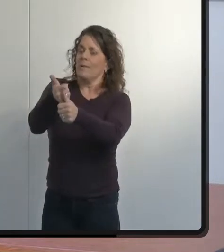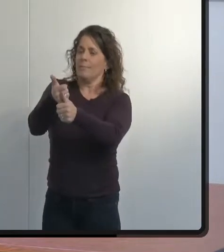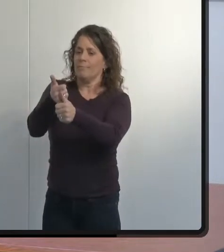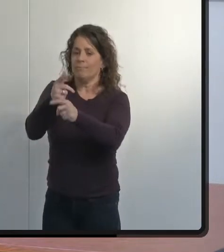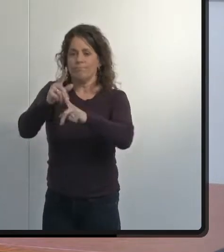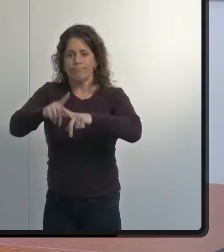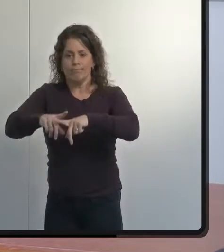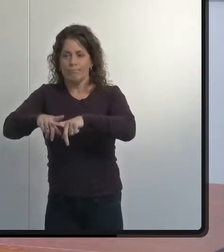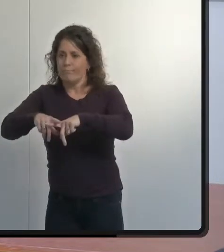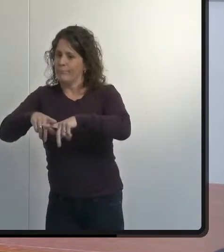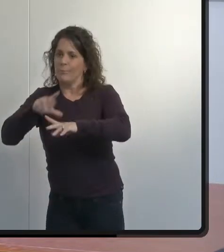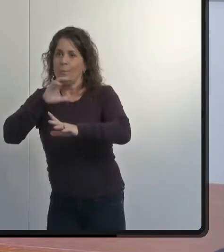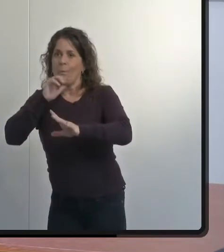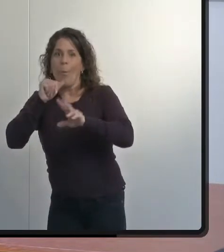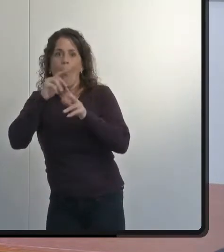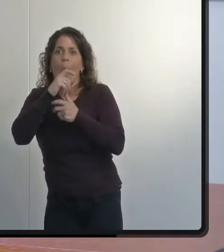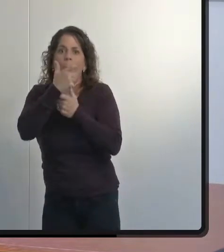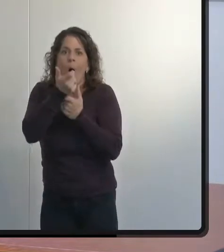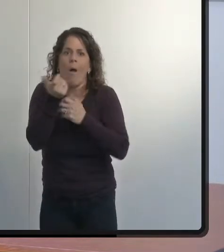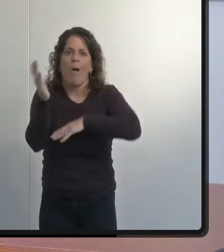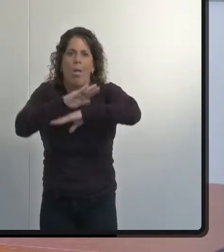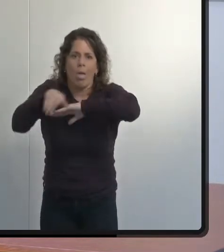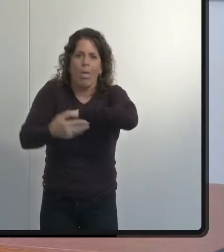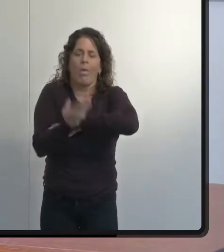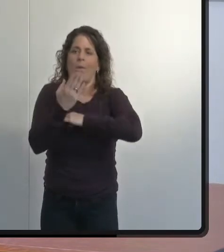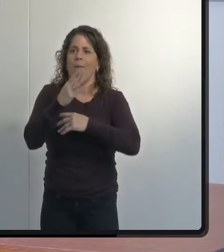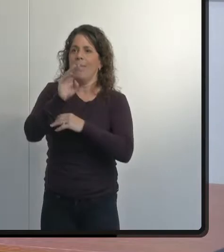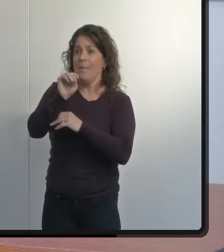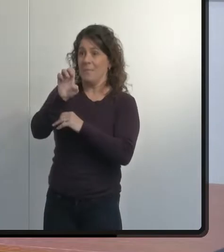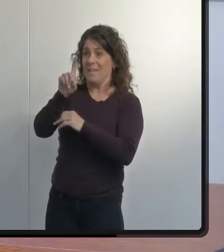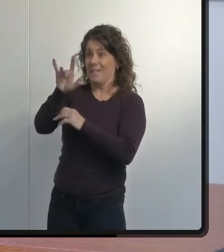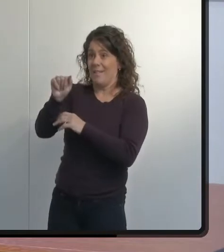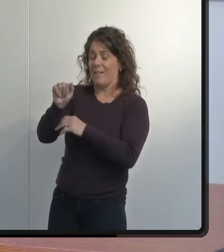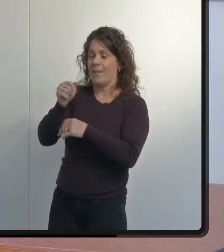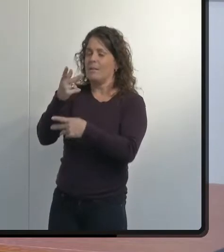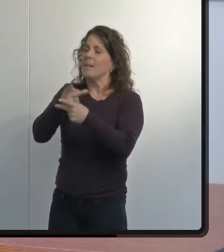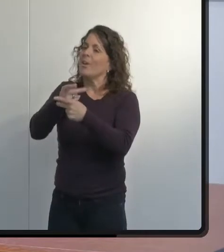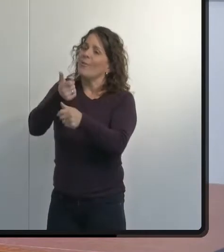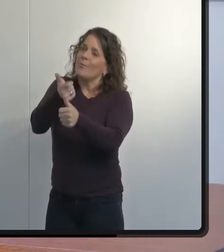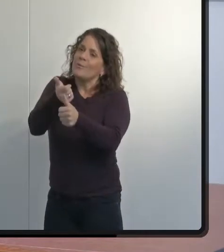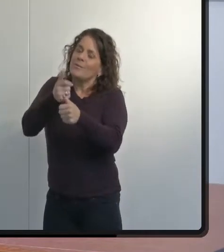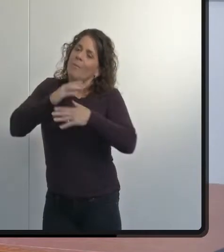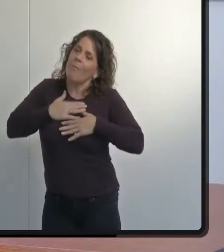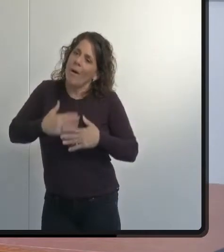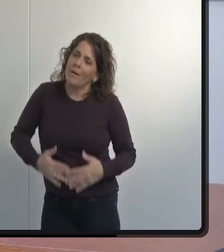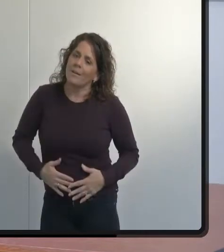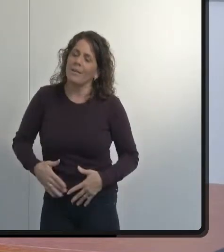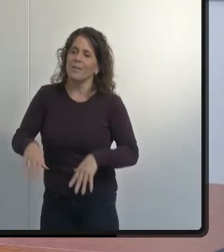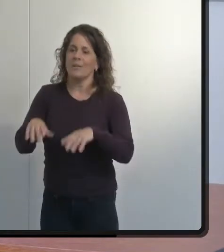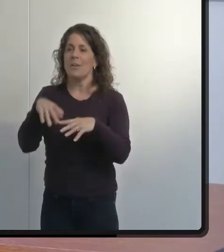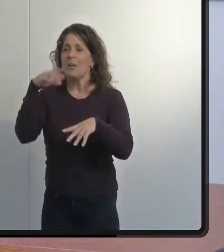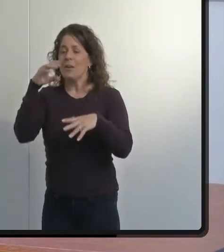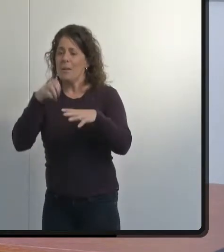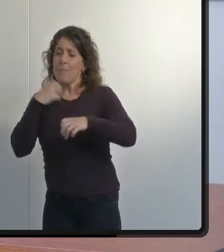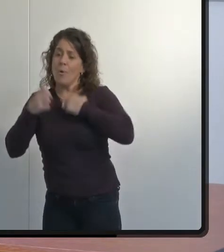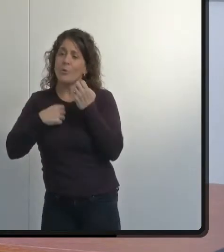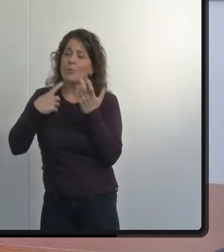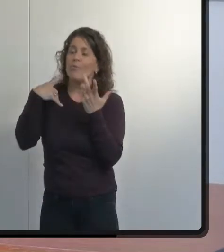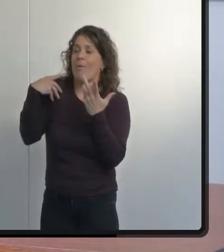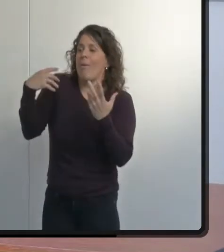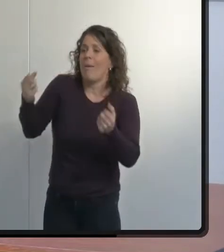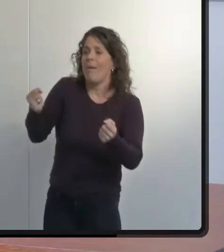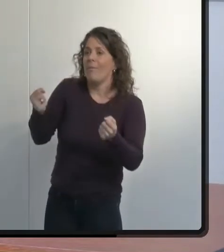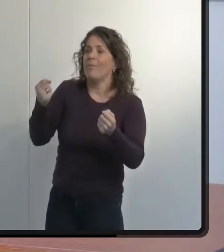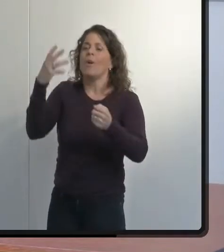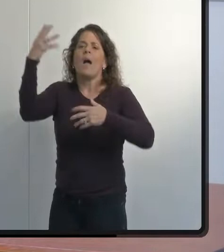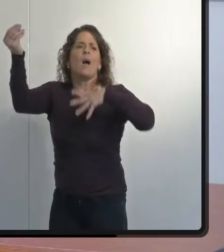breaks from watching media, take care of your body, take time to unwind, to get outdoors,